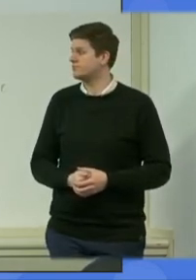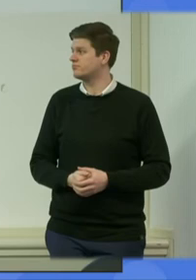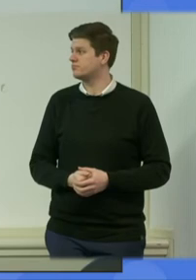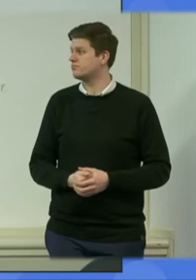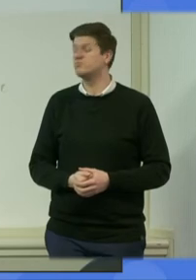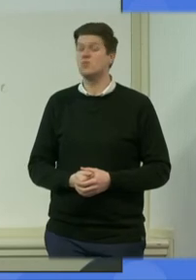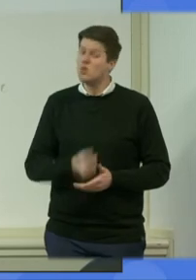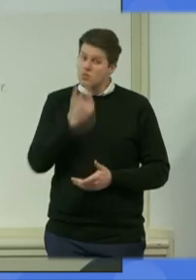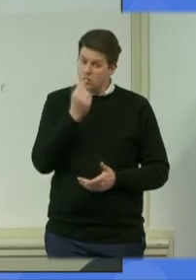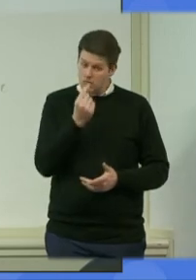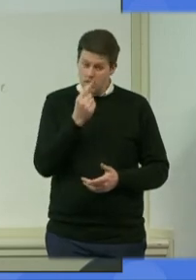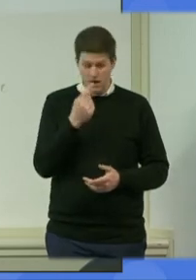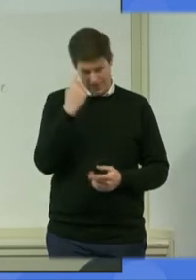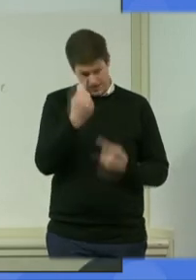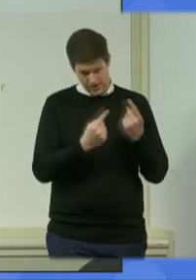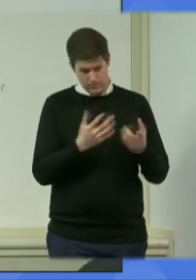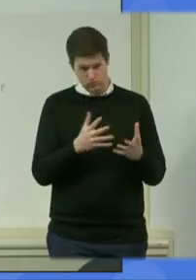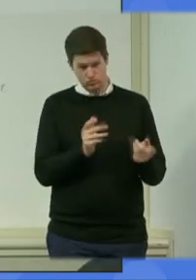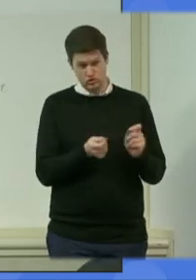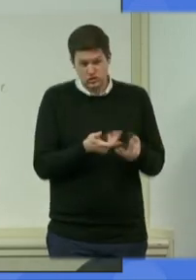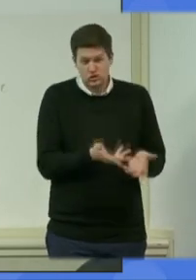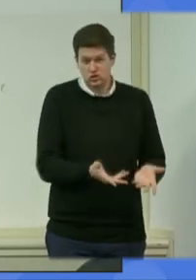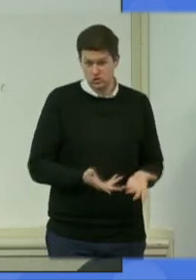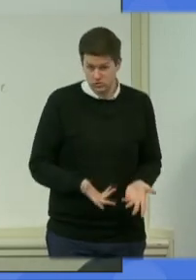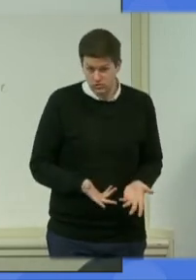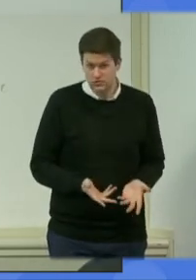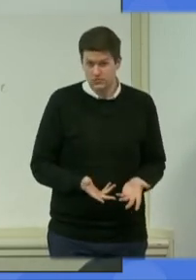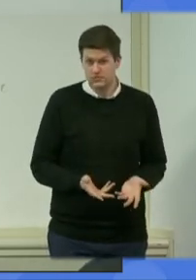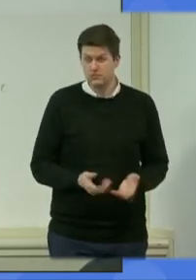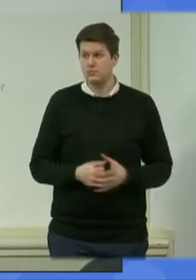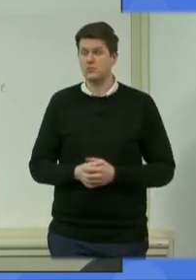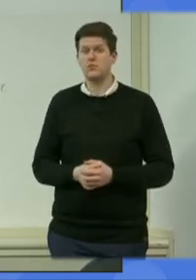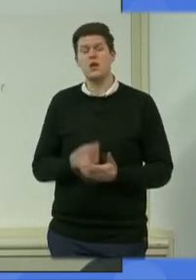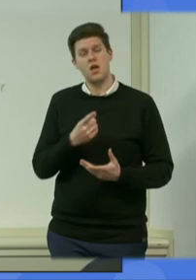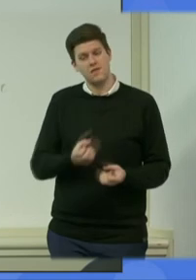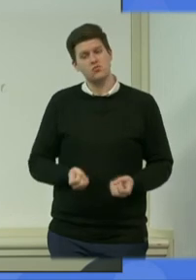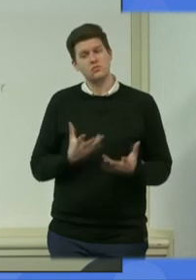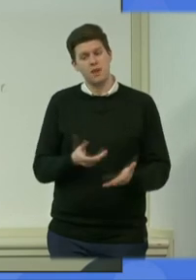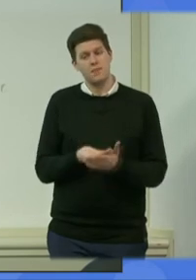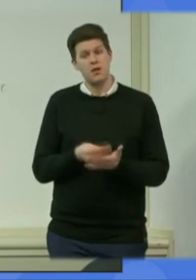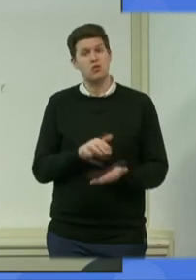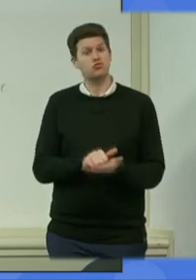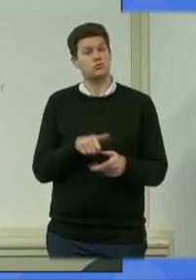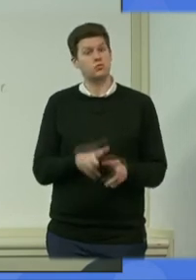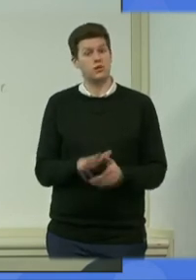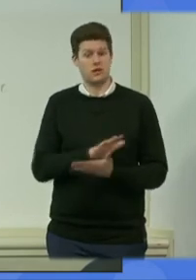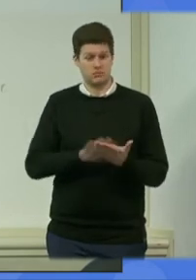really significant amounts of money in a way that potentially, if you spend it right, could help people